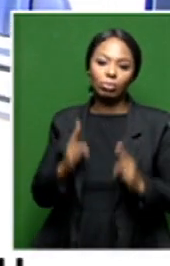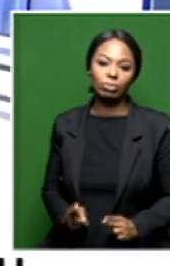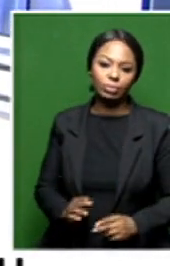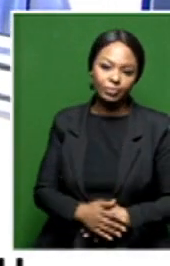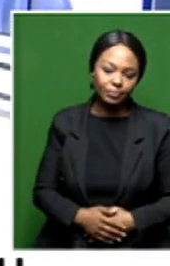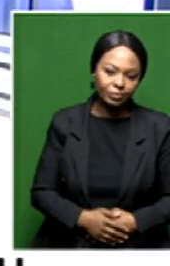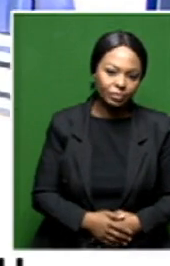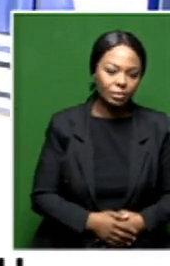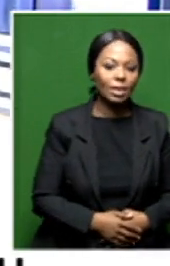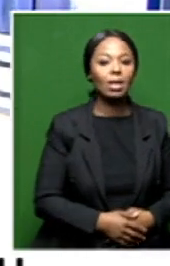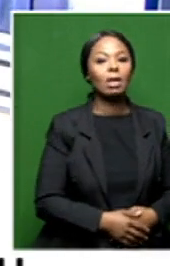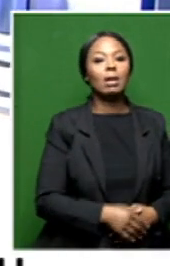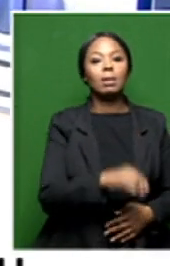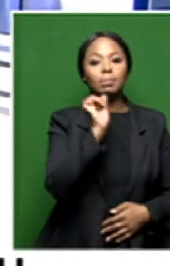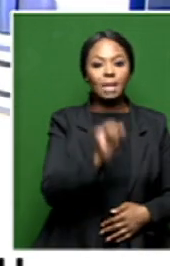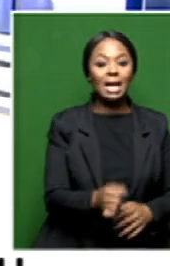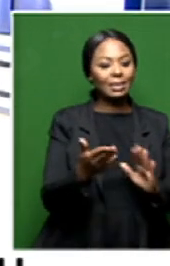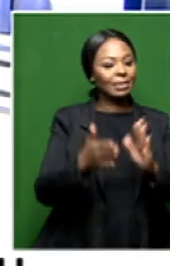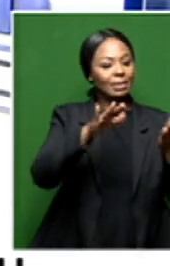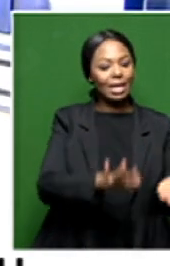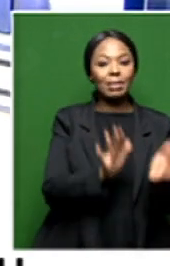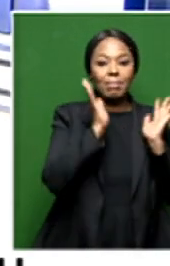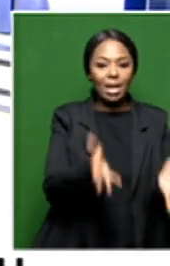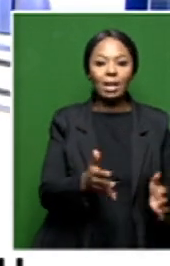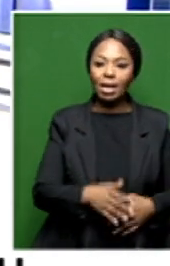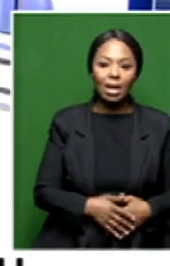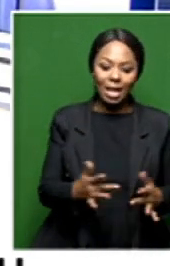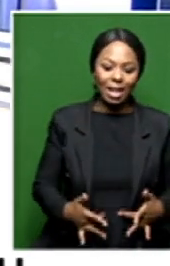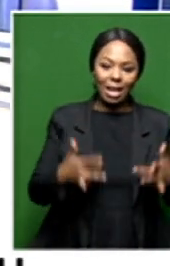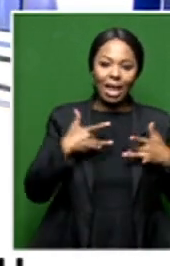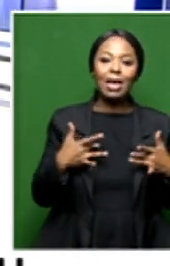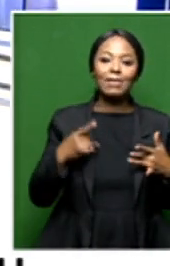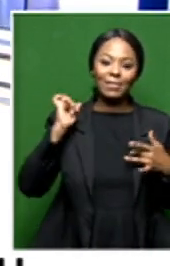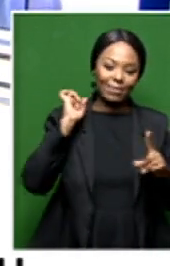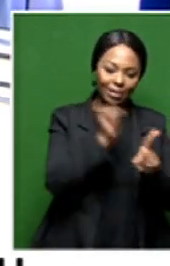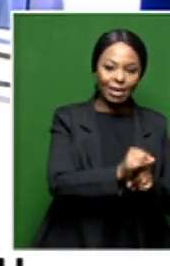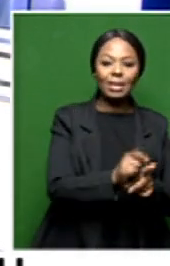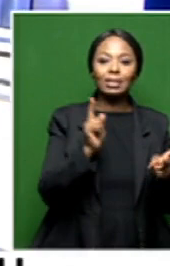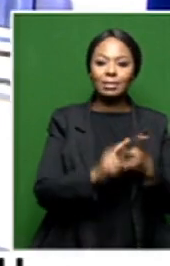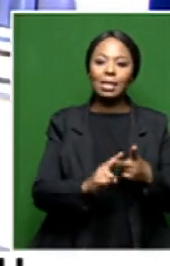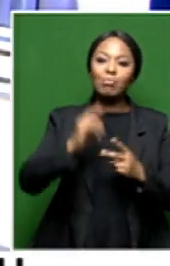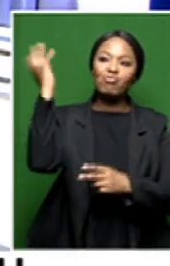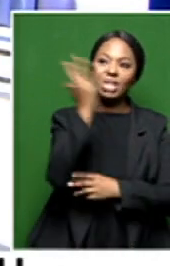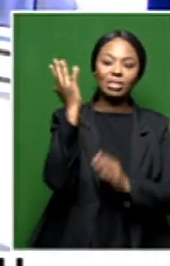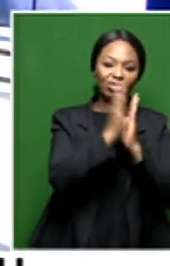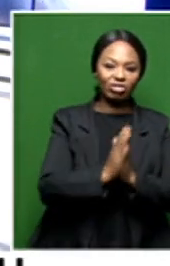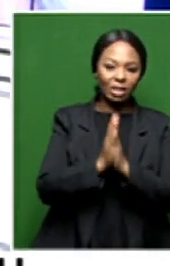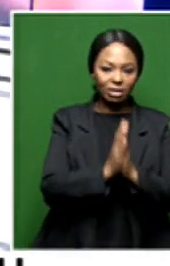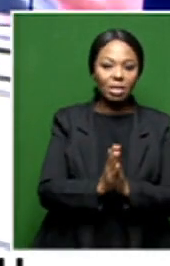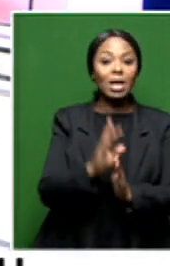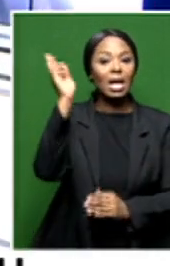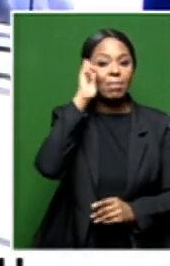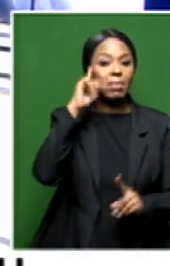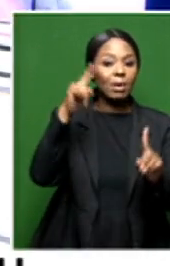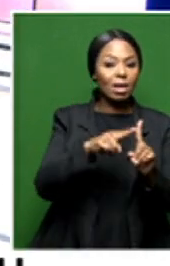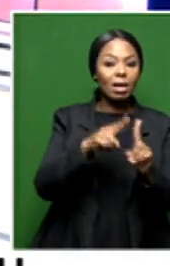In fact, not only his death, but his life and ministry. Because remember, Archbishop Desmond Tutu has been a